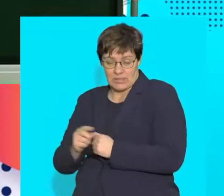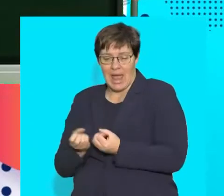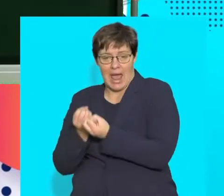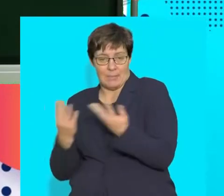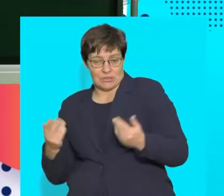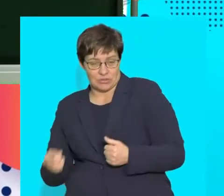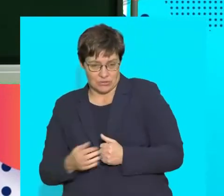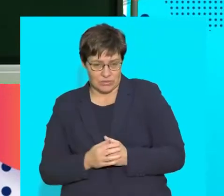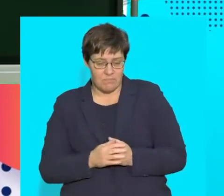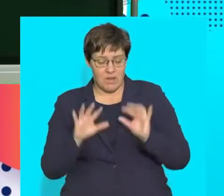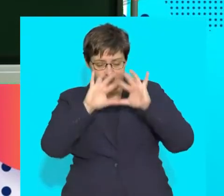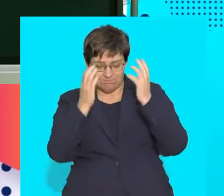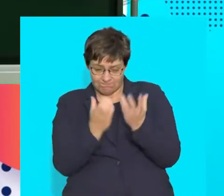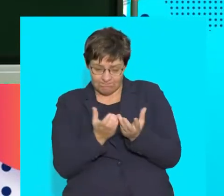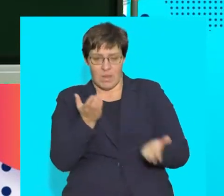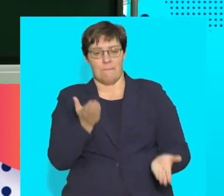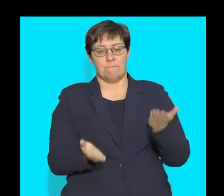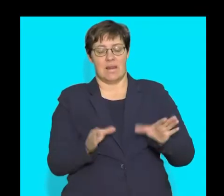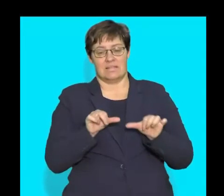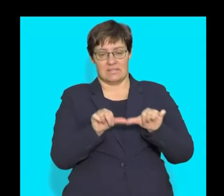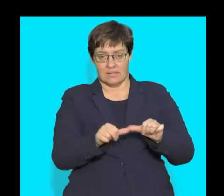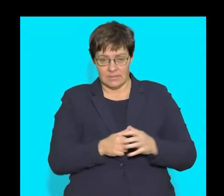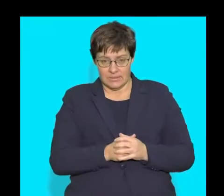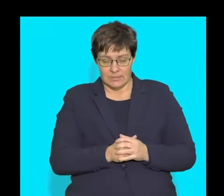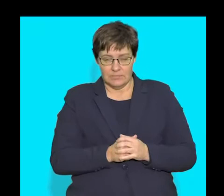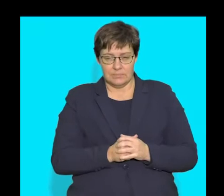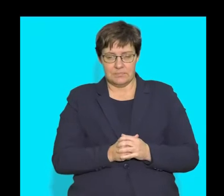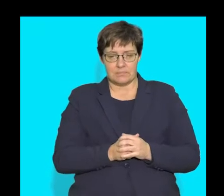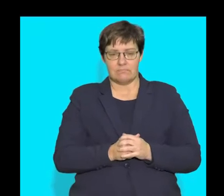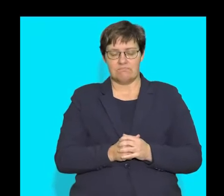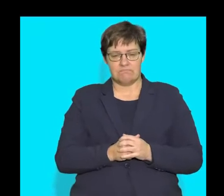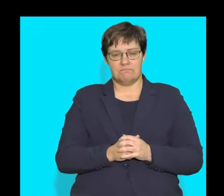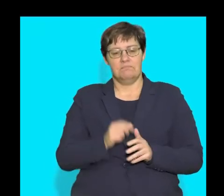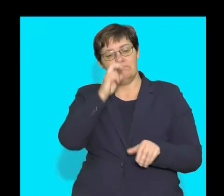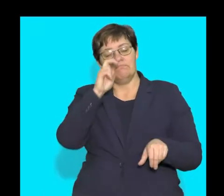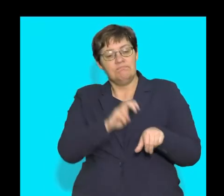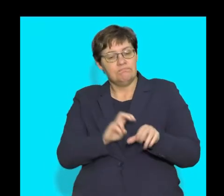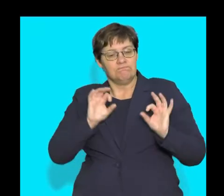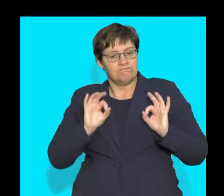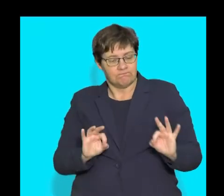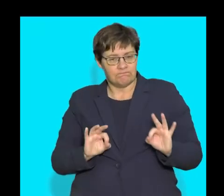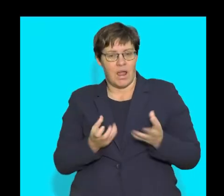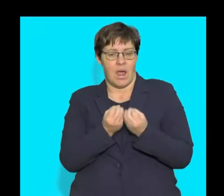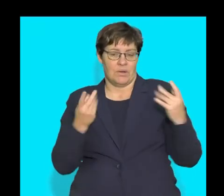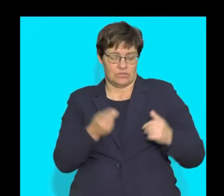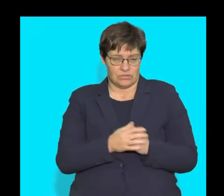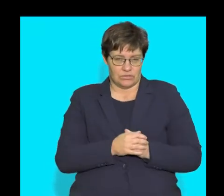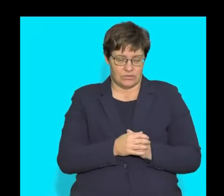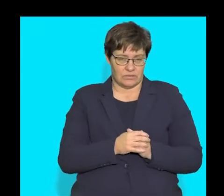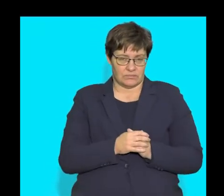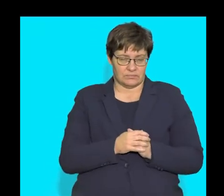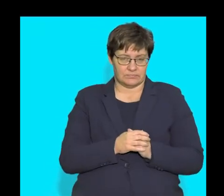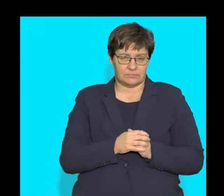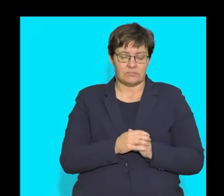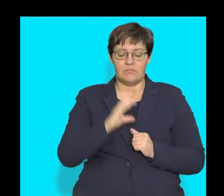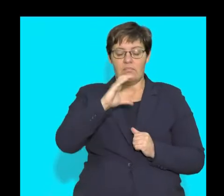at a holistic balanced diet. Okay, so we need to get the correct quantities. We need carbohydrates,